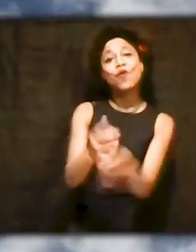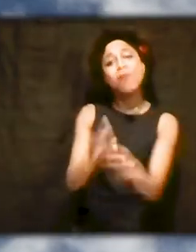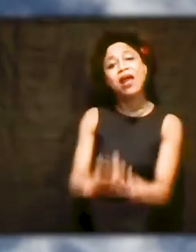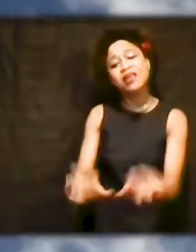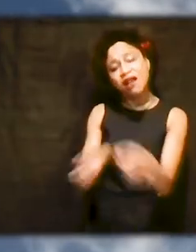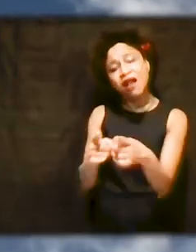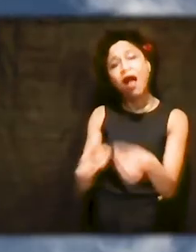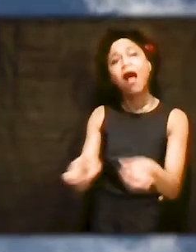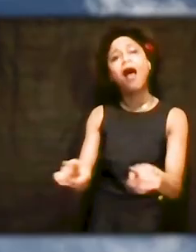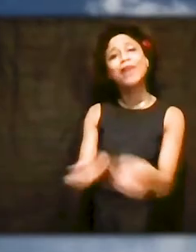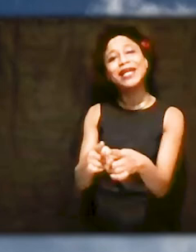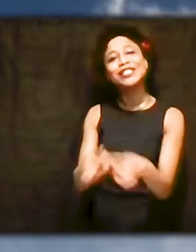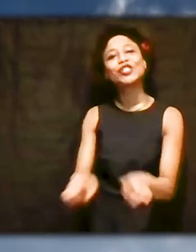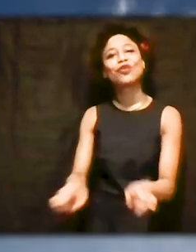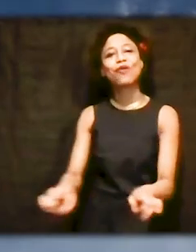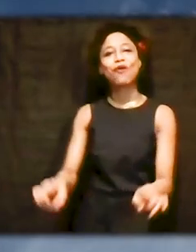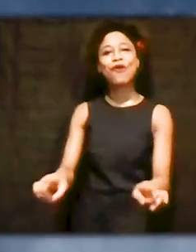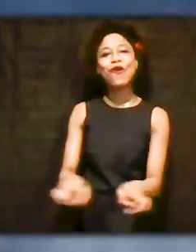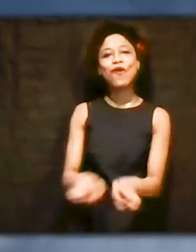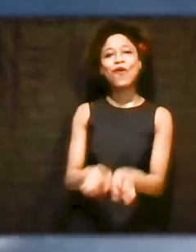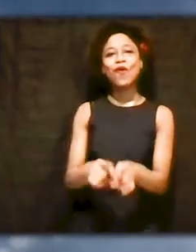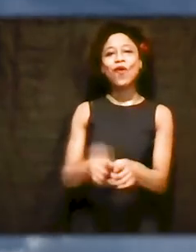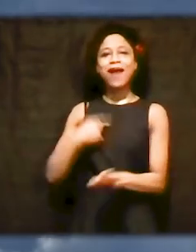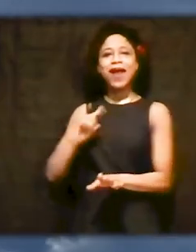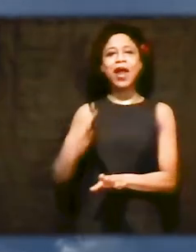aware you made a common song,